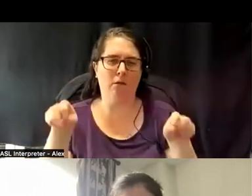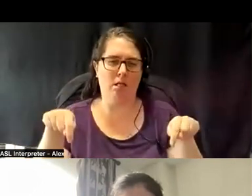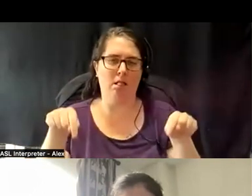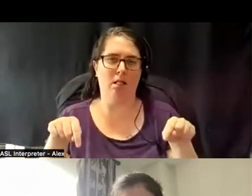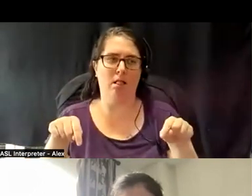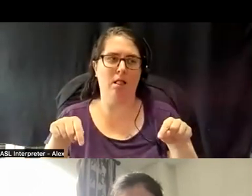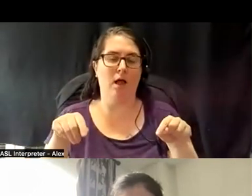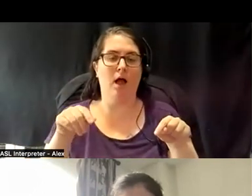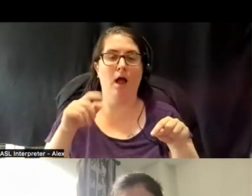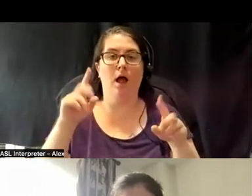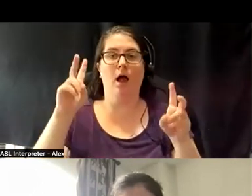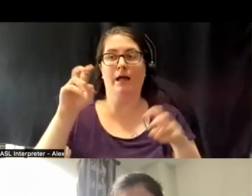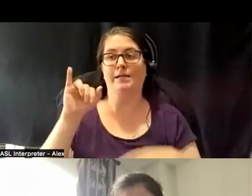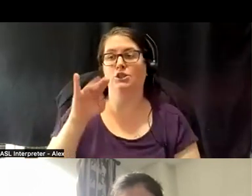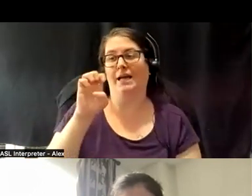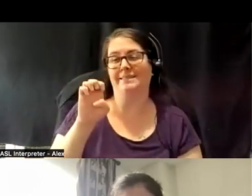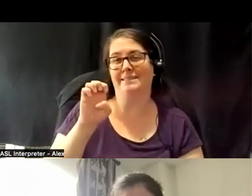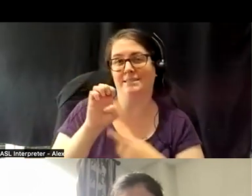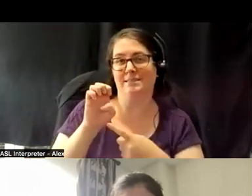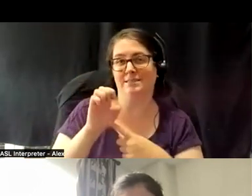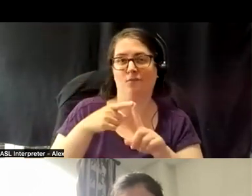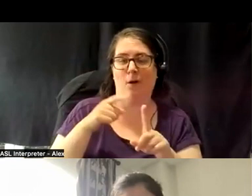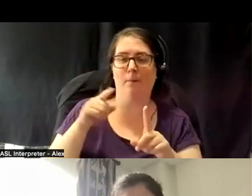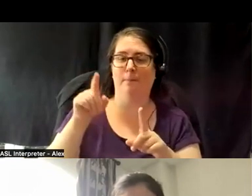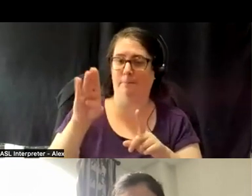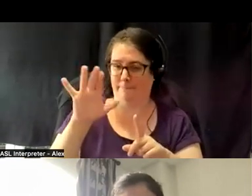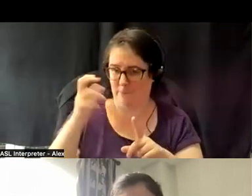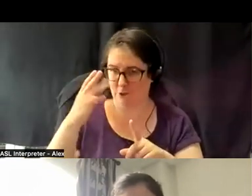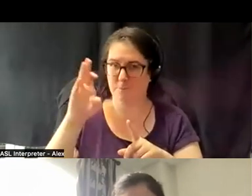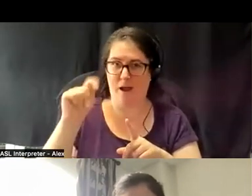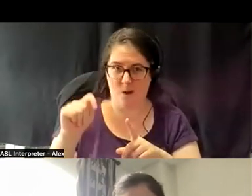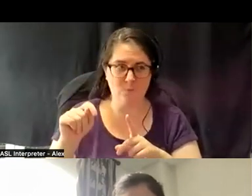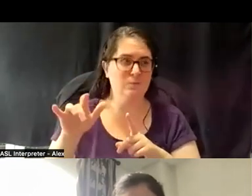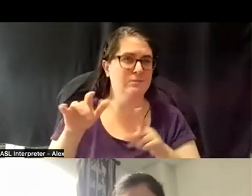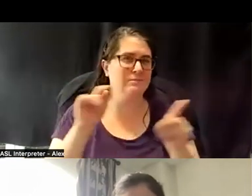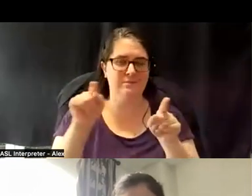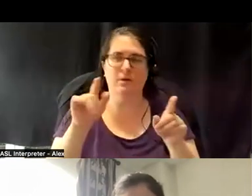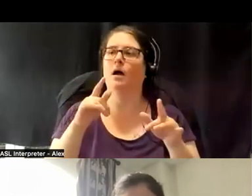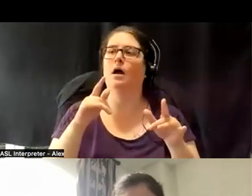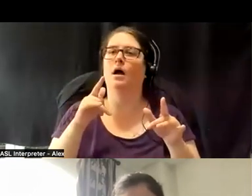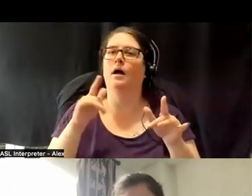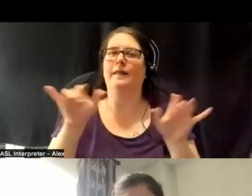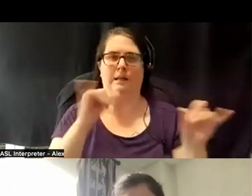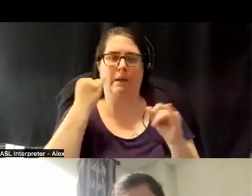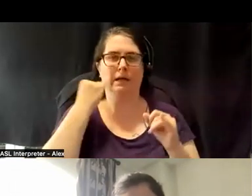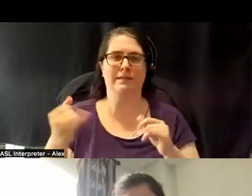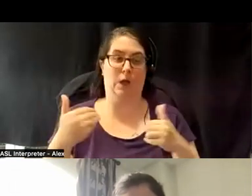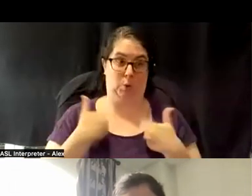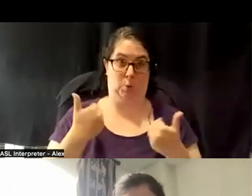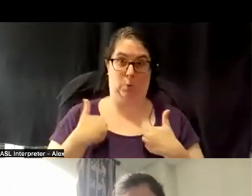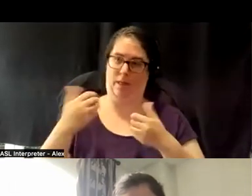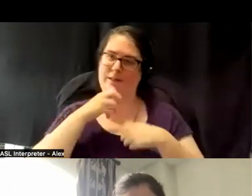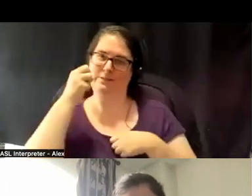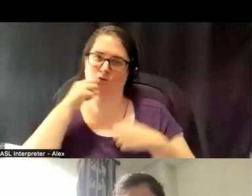had someone by the name of Jesse from David's Market in Birchmount sharing a similar sentiment about like the importance of having youth and elders work